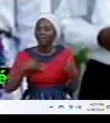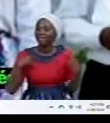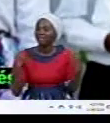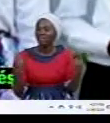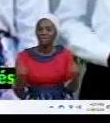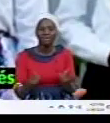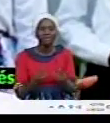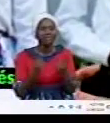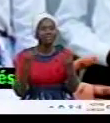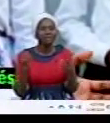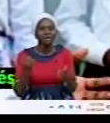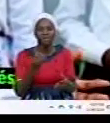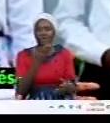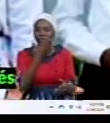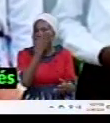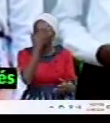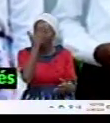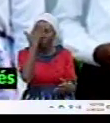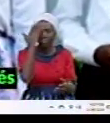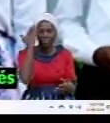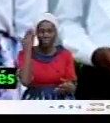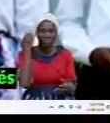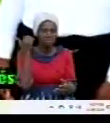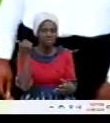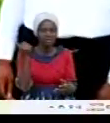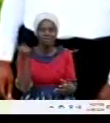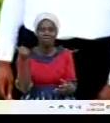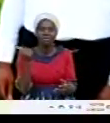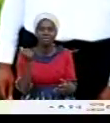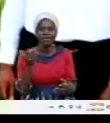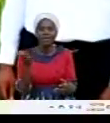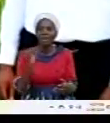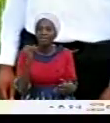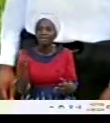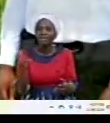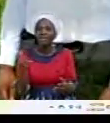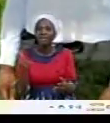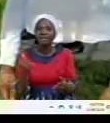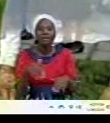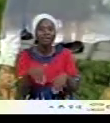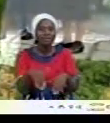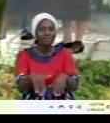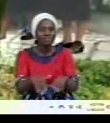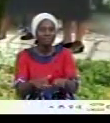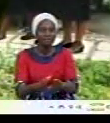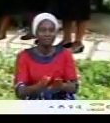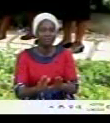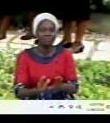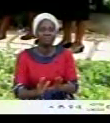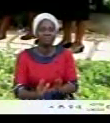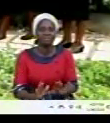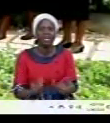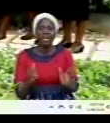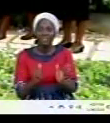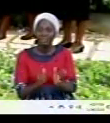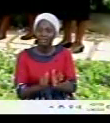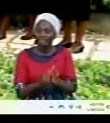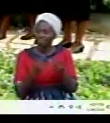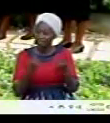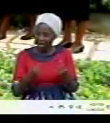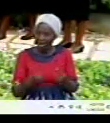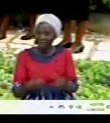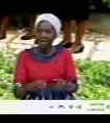my sins forgot. There is a grave